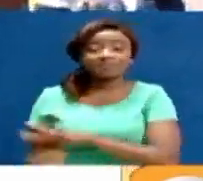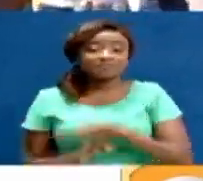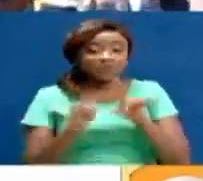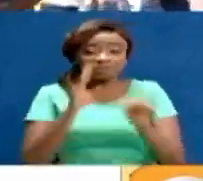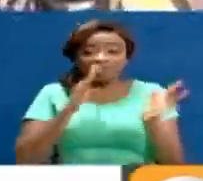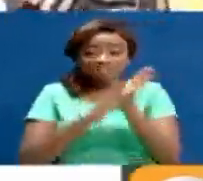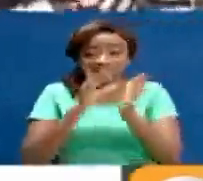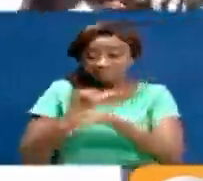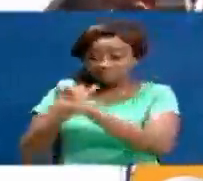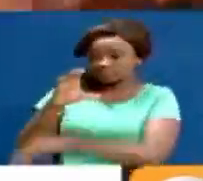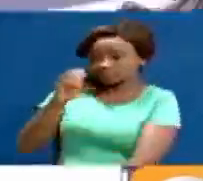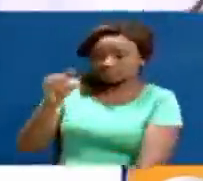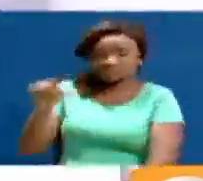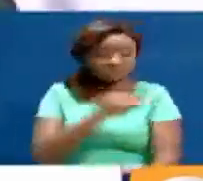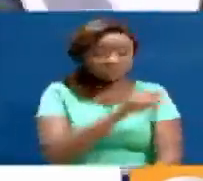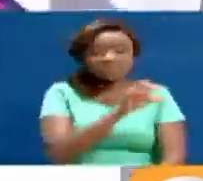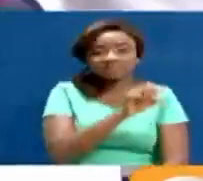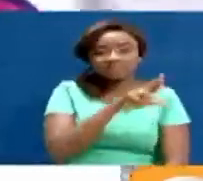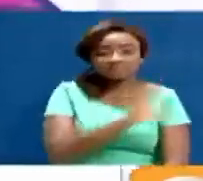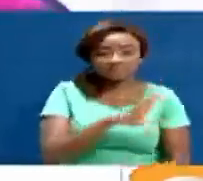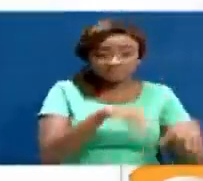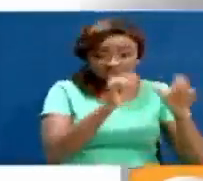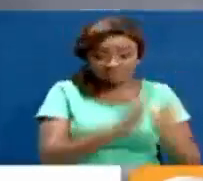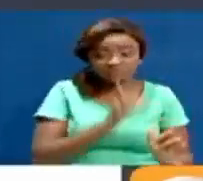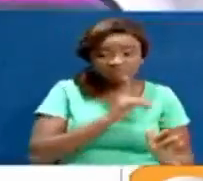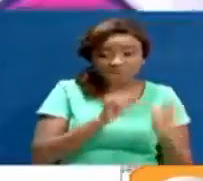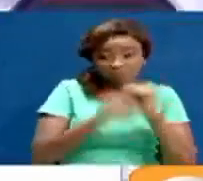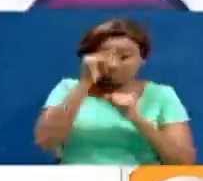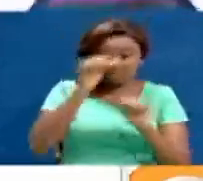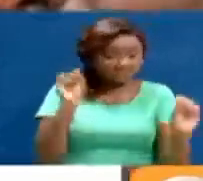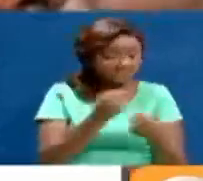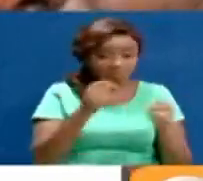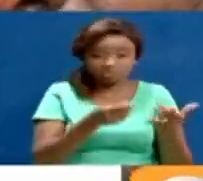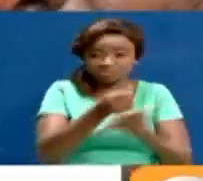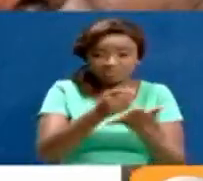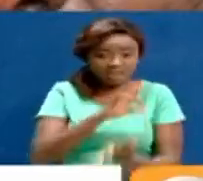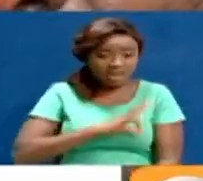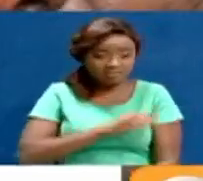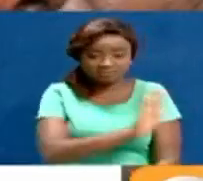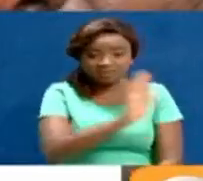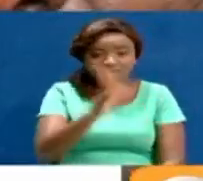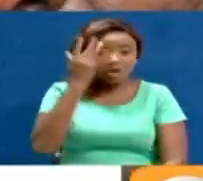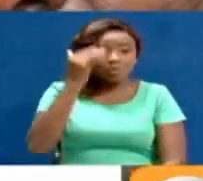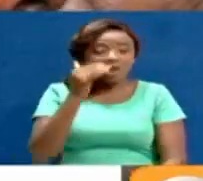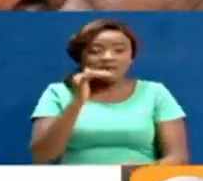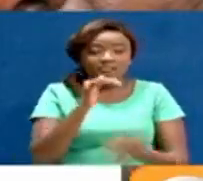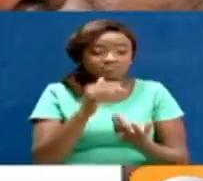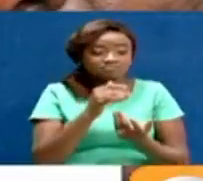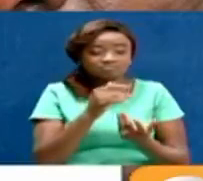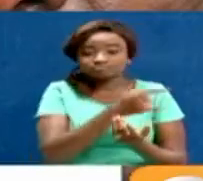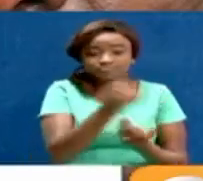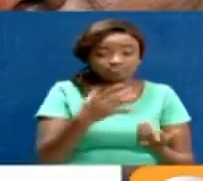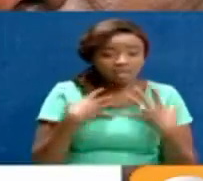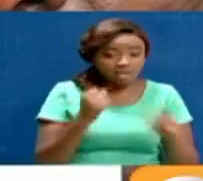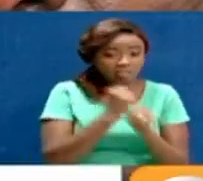Governors, COG, SRC Chairperson Lynn Mengich said the government cannot afford the allowances being requested by healthcare